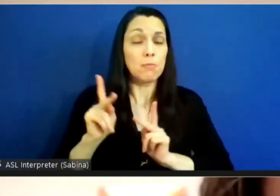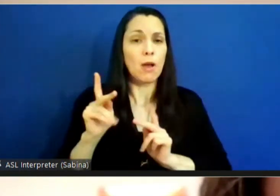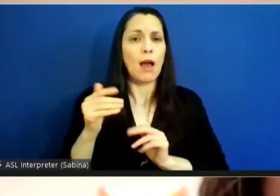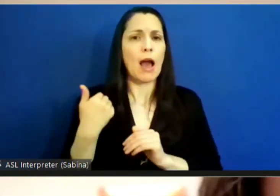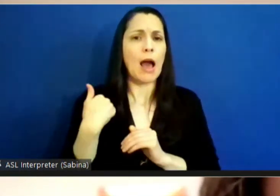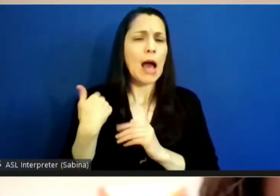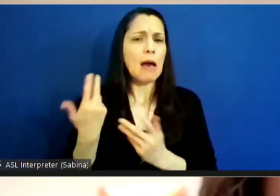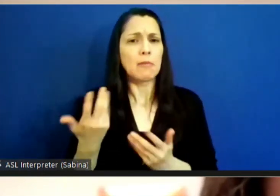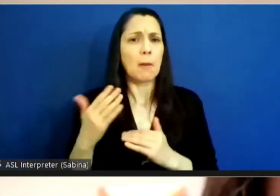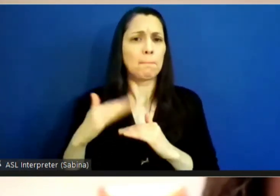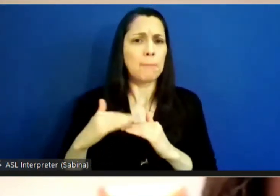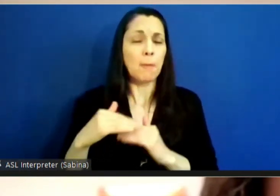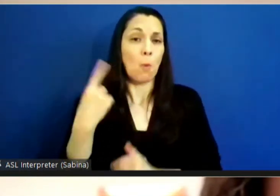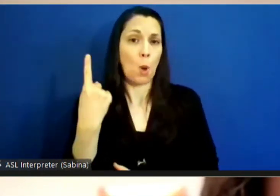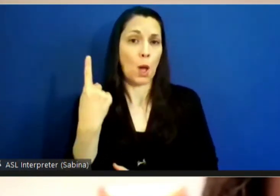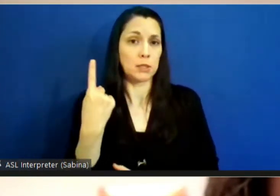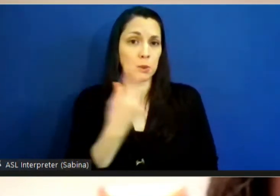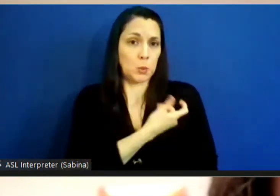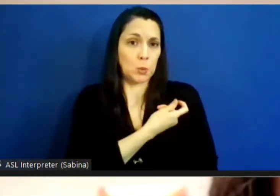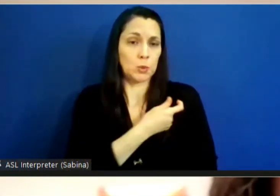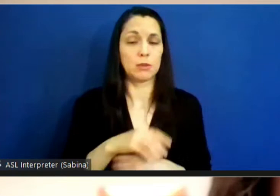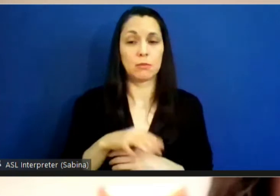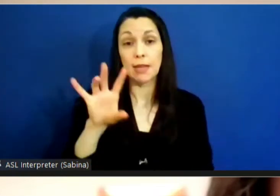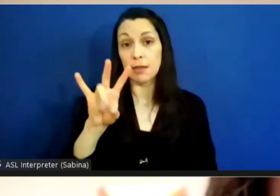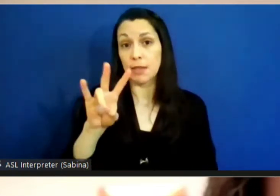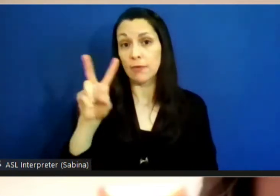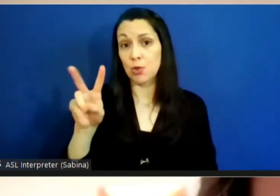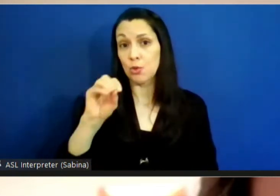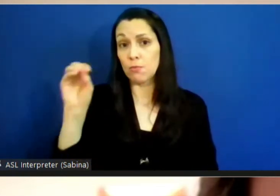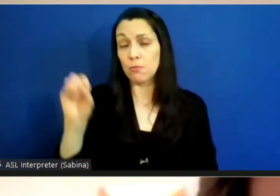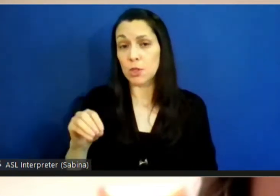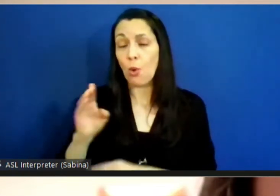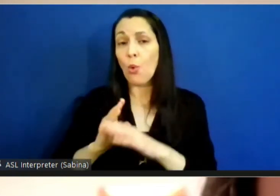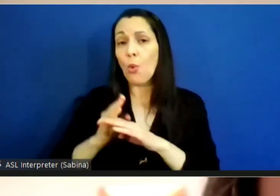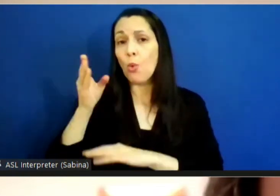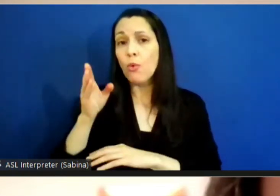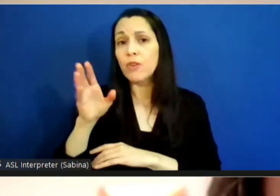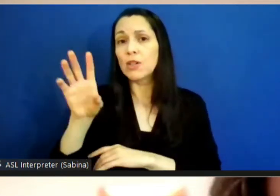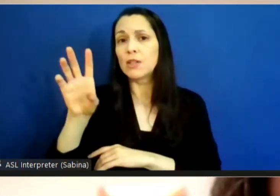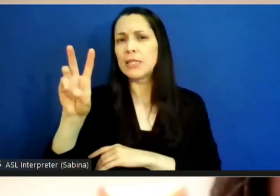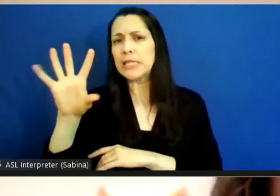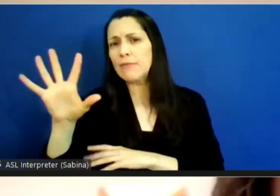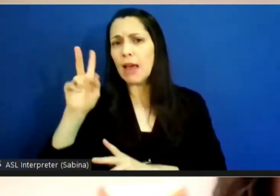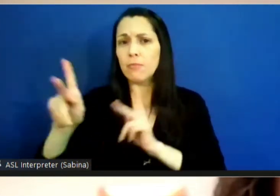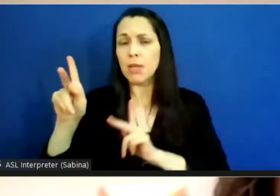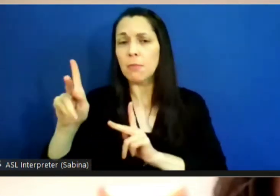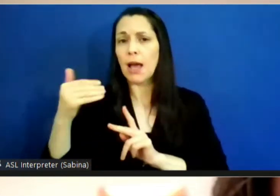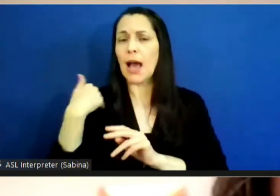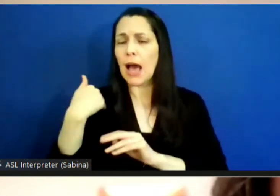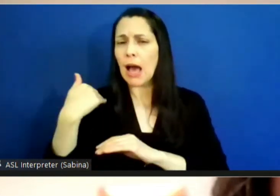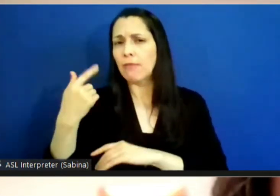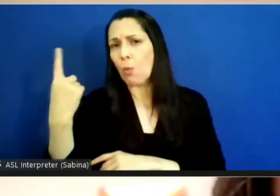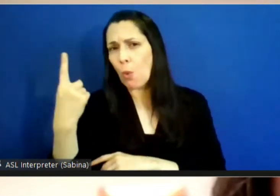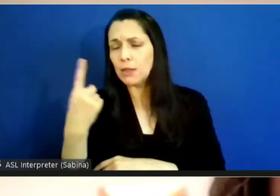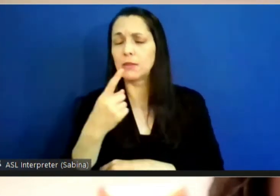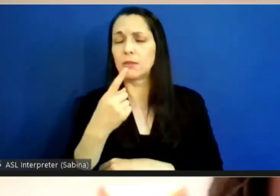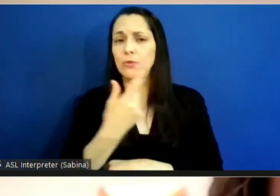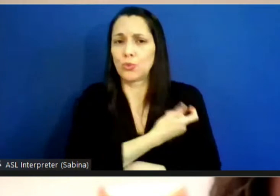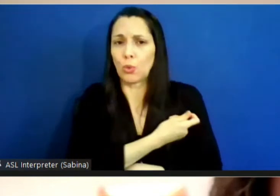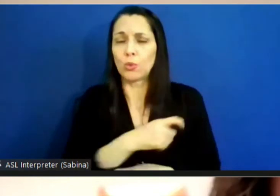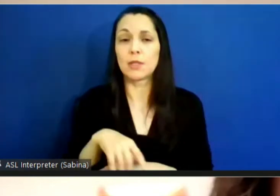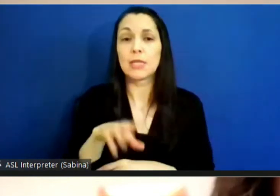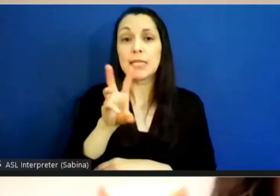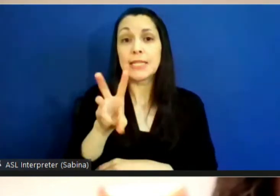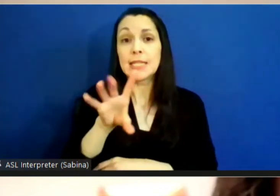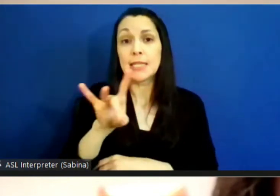dose. 72% of those over 65 have had at least one dose. 68% of those 50